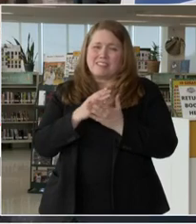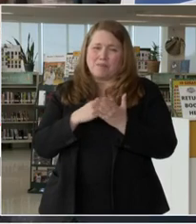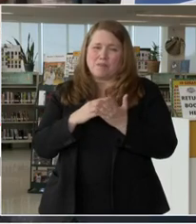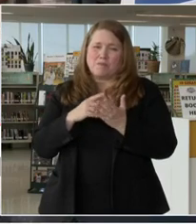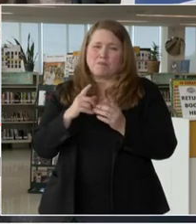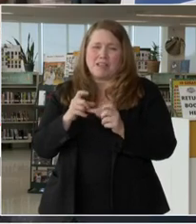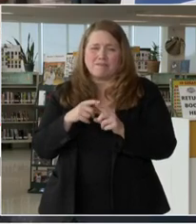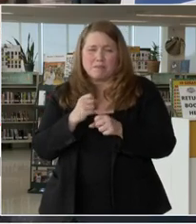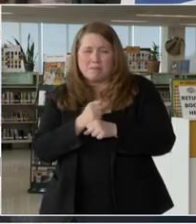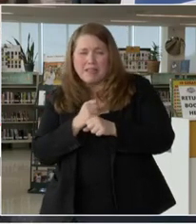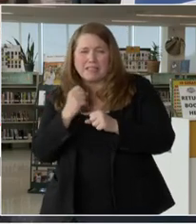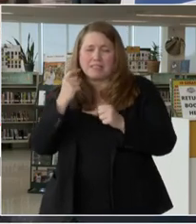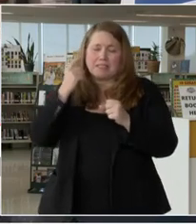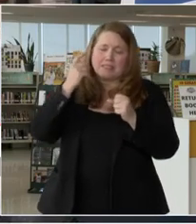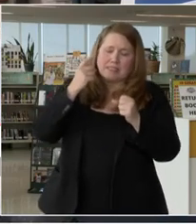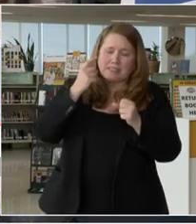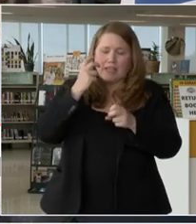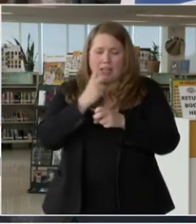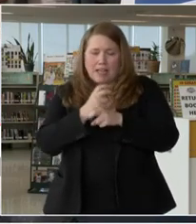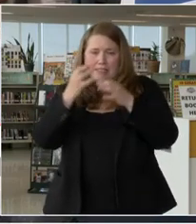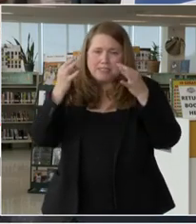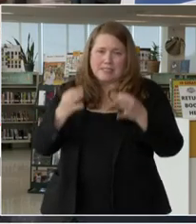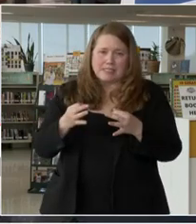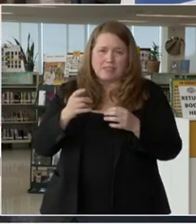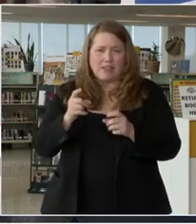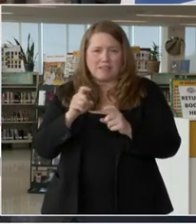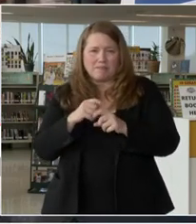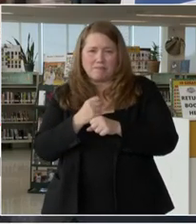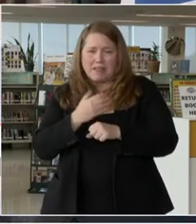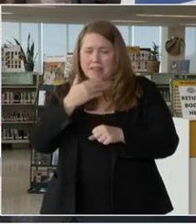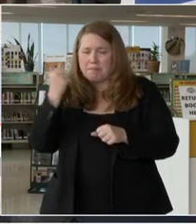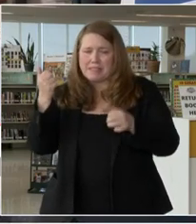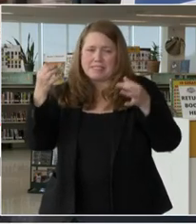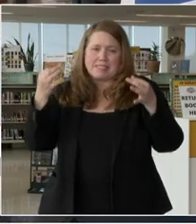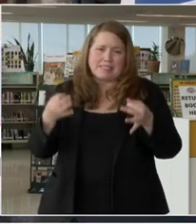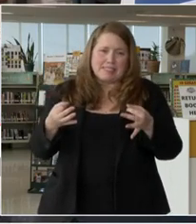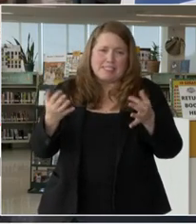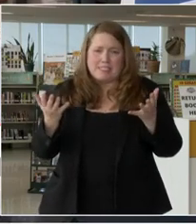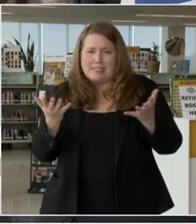have to make tough decisions. You have to make the best decisions